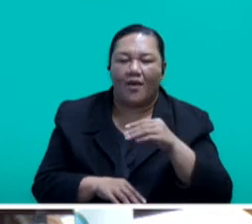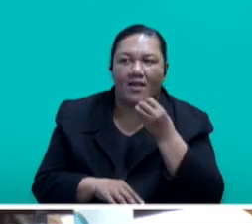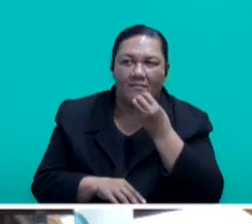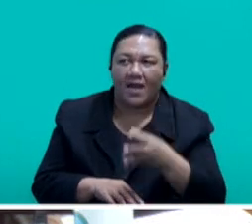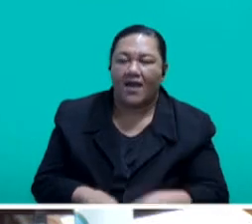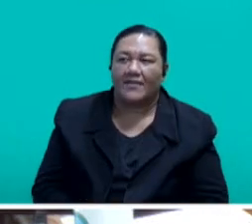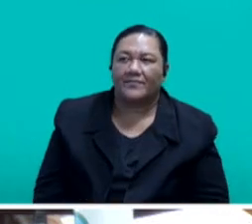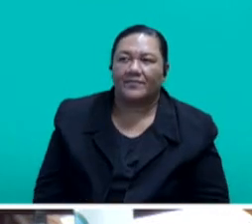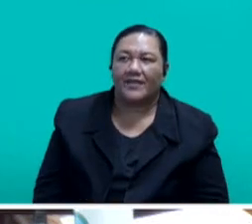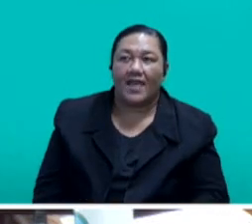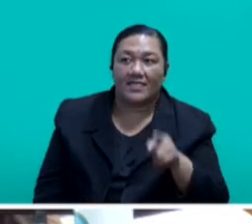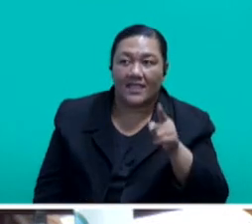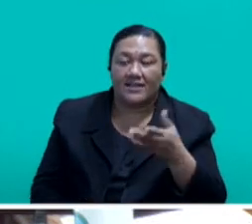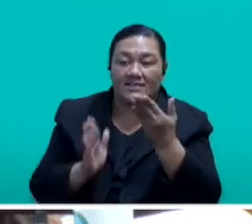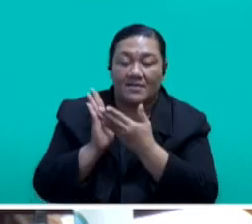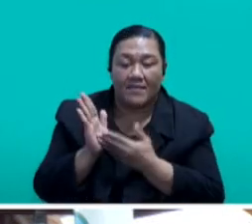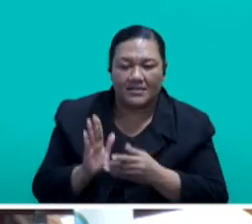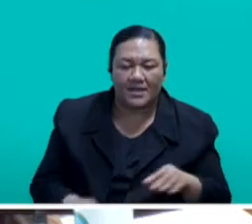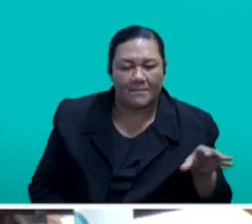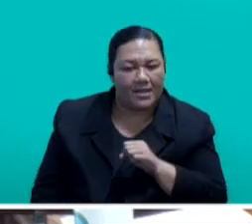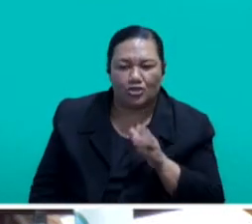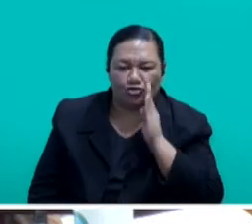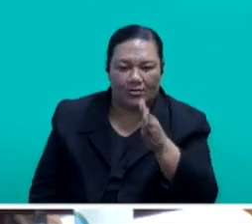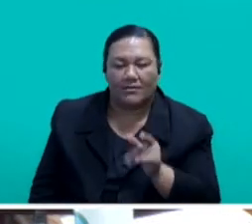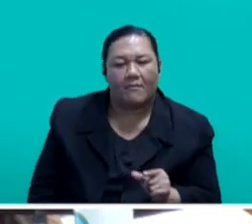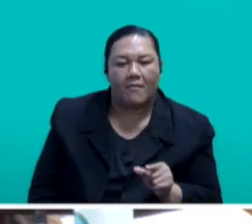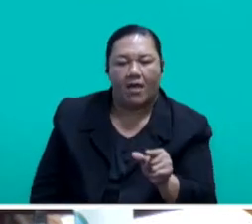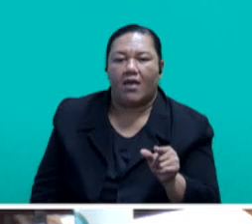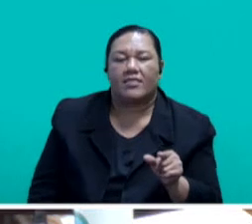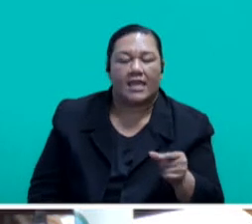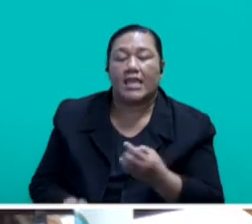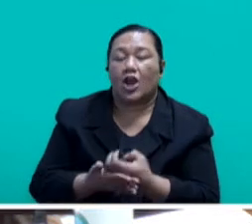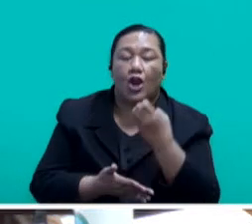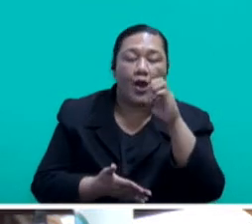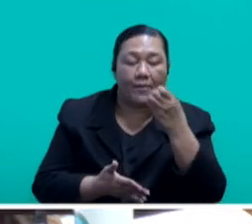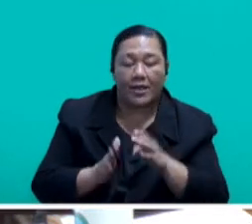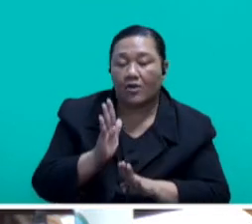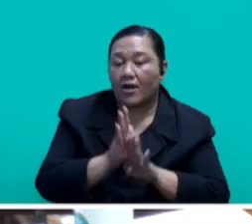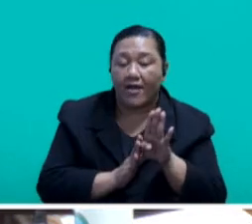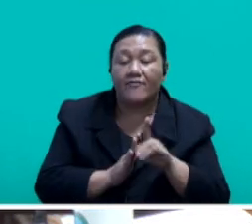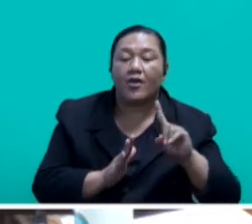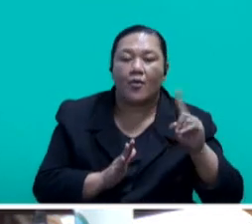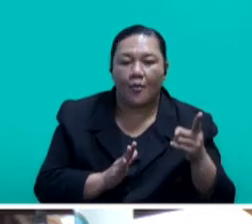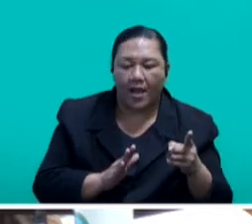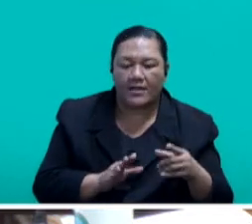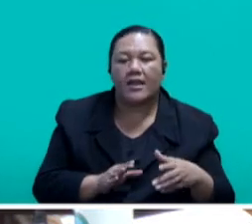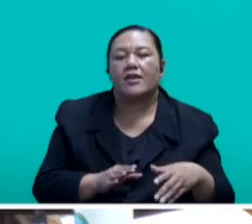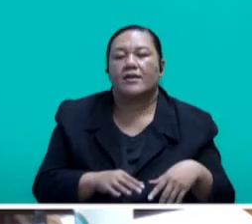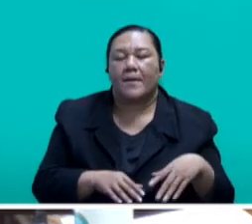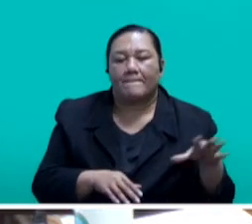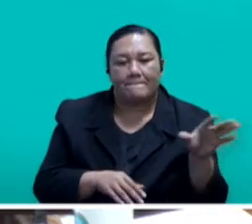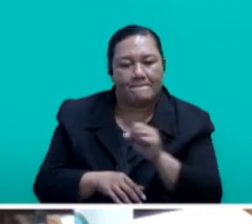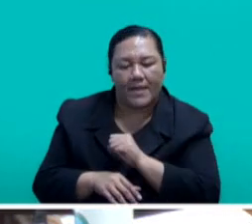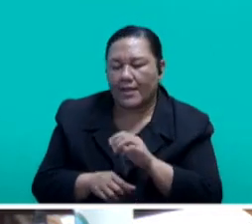path for economic recovery, bring back prudence in our financial affairs, and make